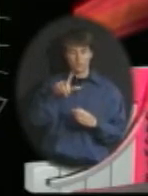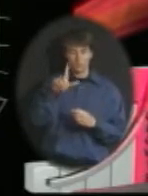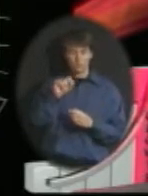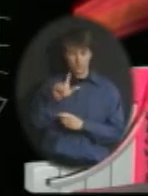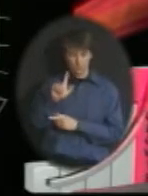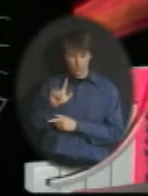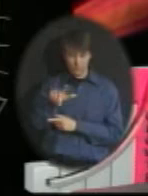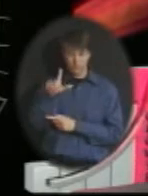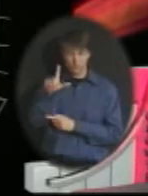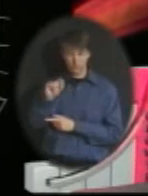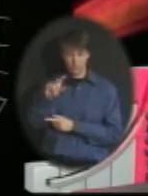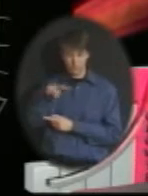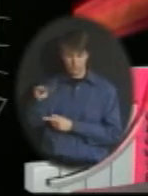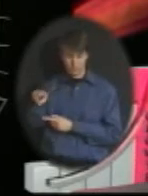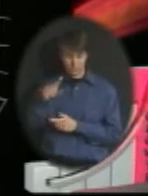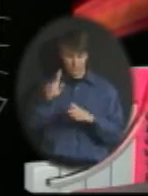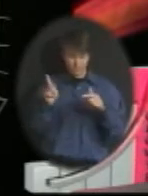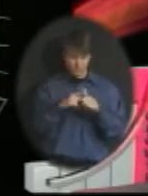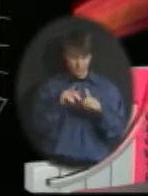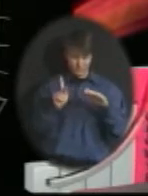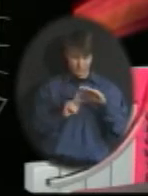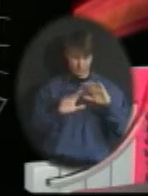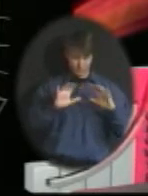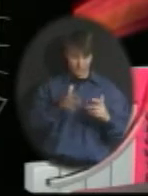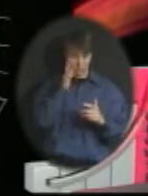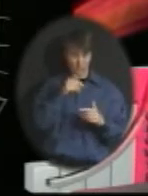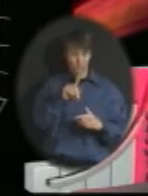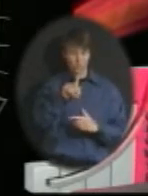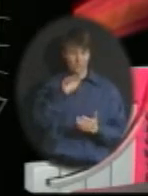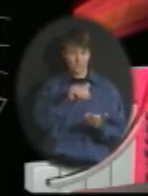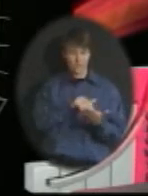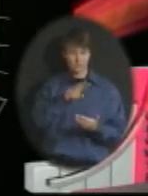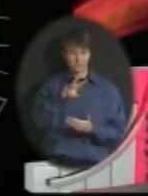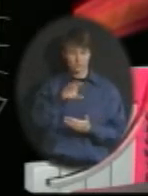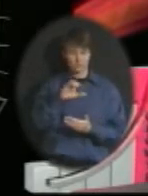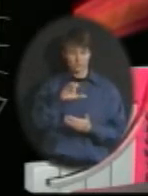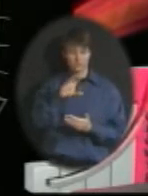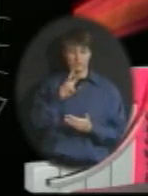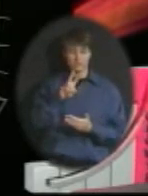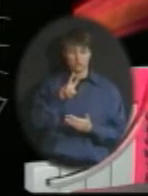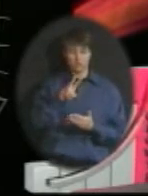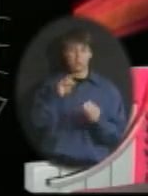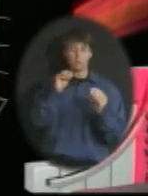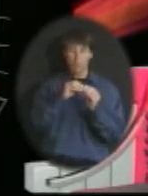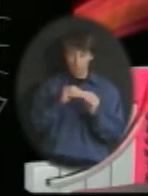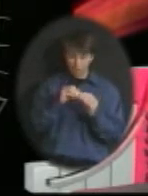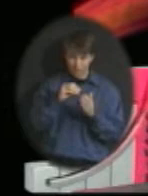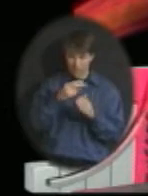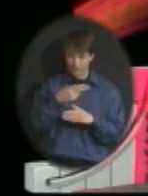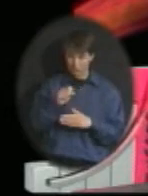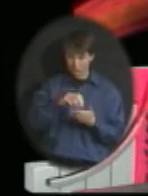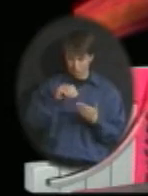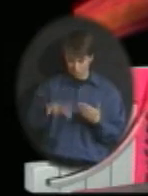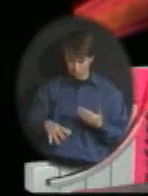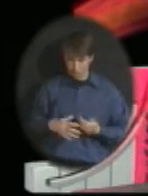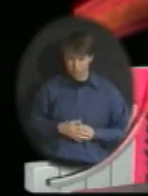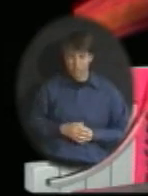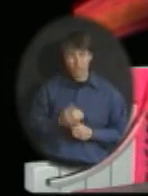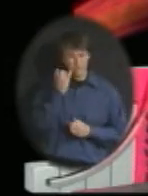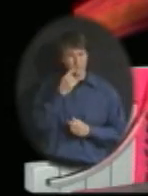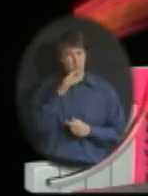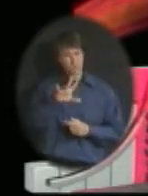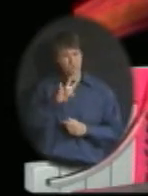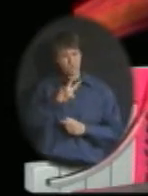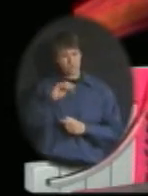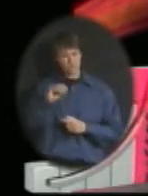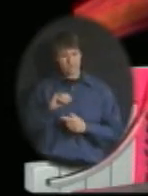class first enters our high schools, we're going to have about 1,662 more high schoolers. If you say, well, that 7%